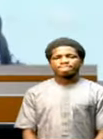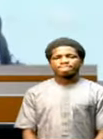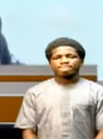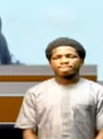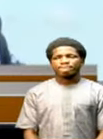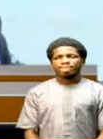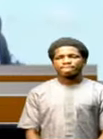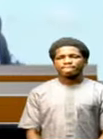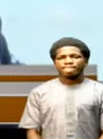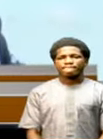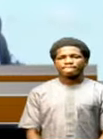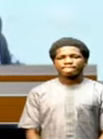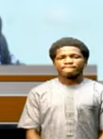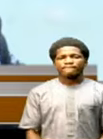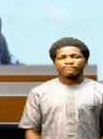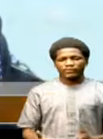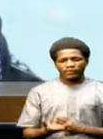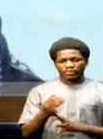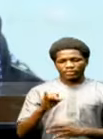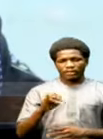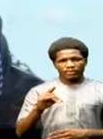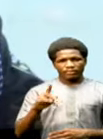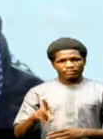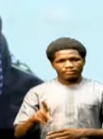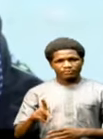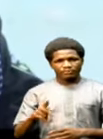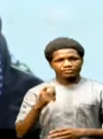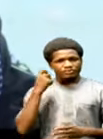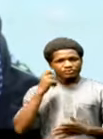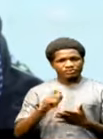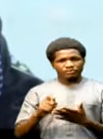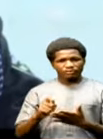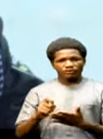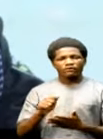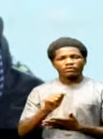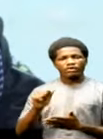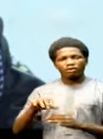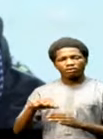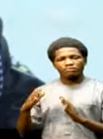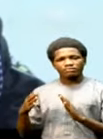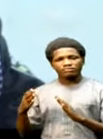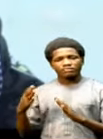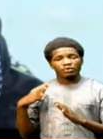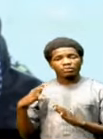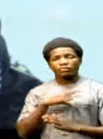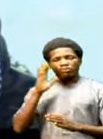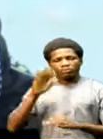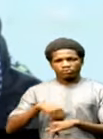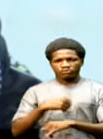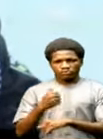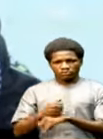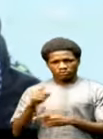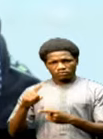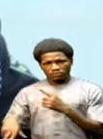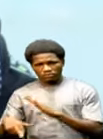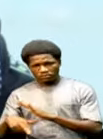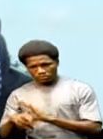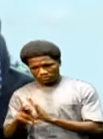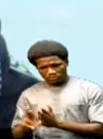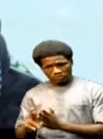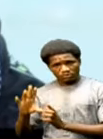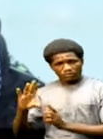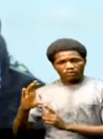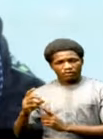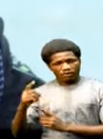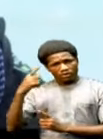To the IGP Secretariat, where a committee will be set up to review and pass these case diaries to the National